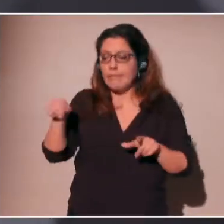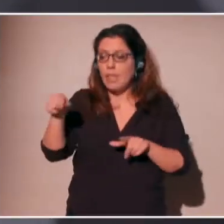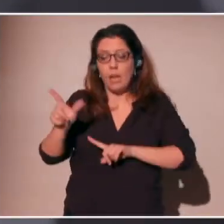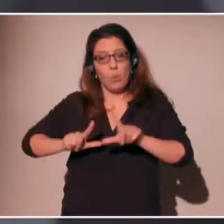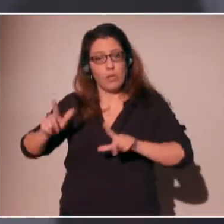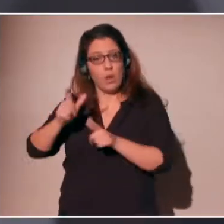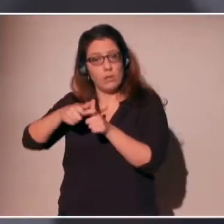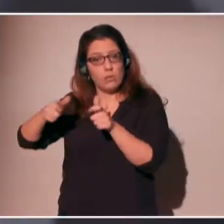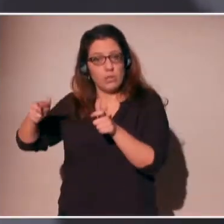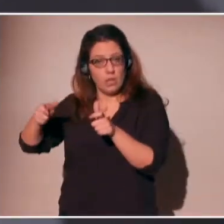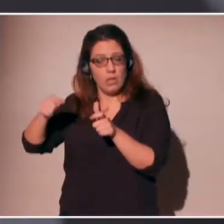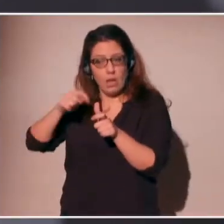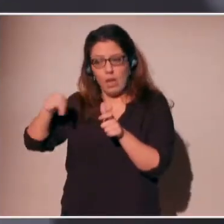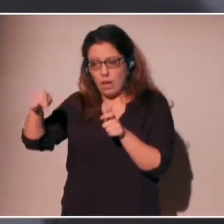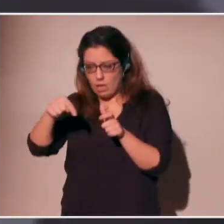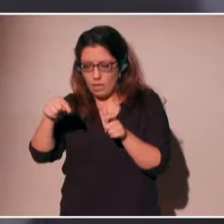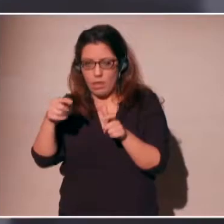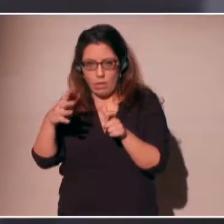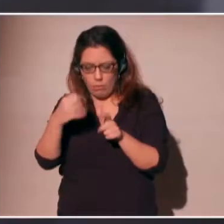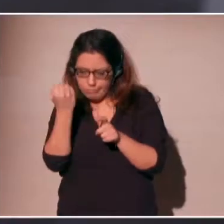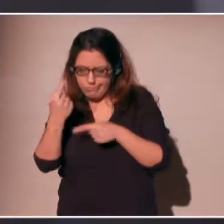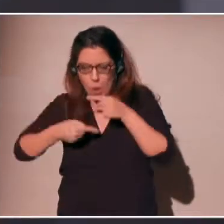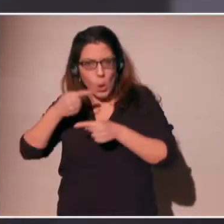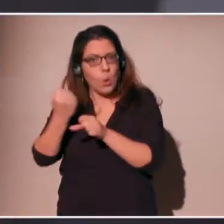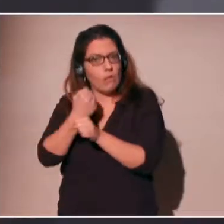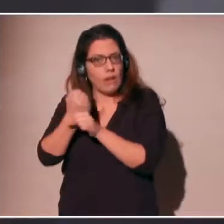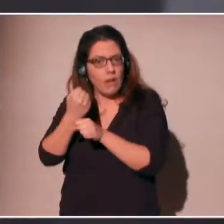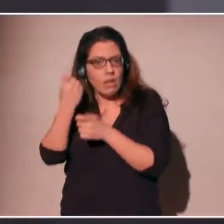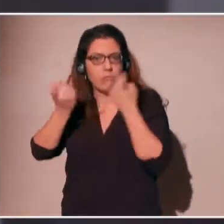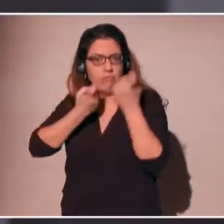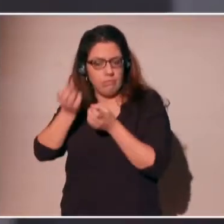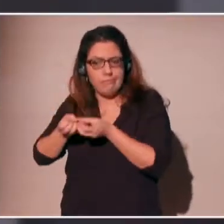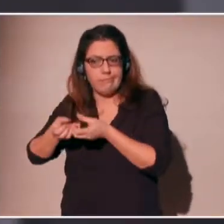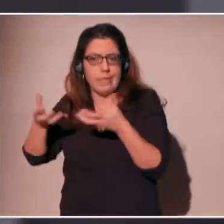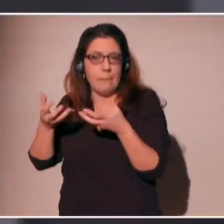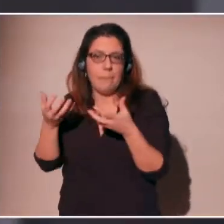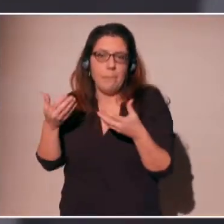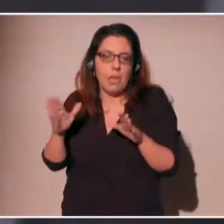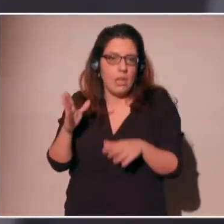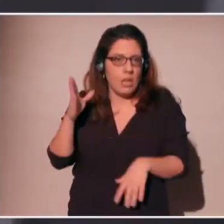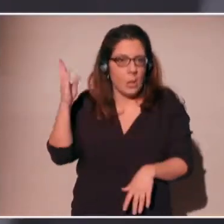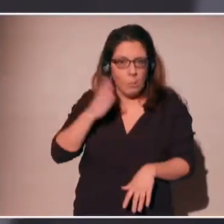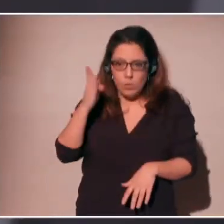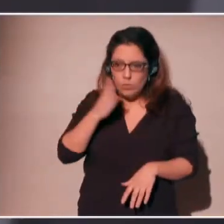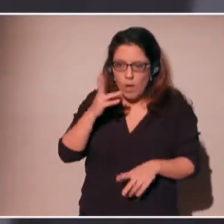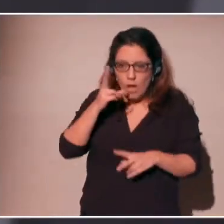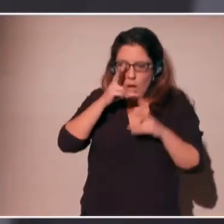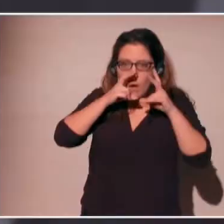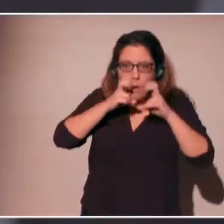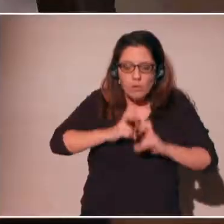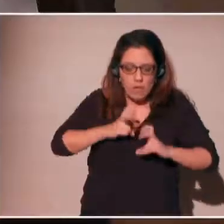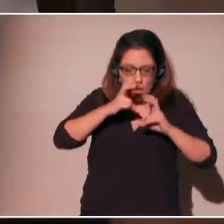to solve. Certain industrial labs are actually working on these issues. And of course,